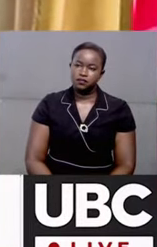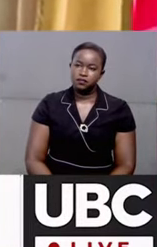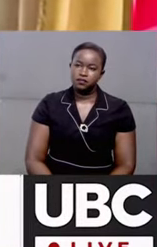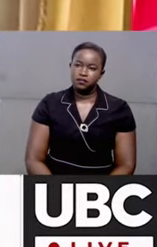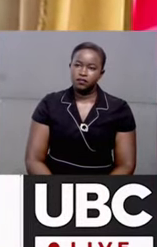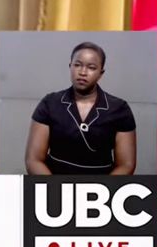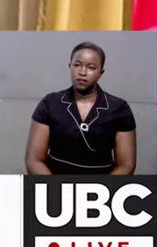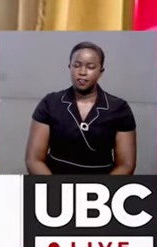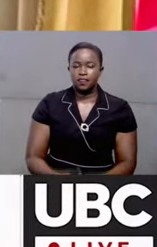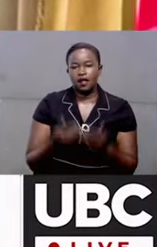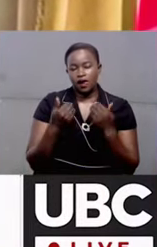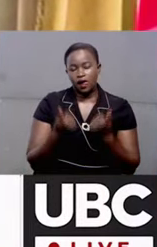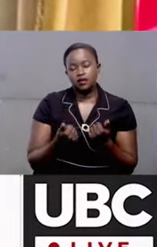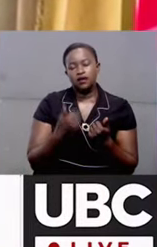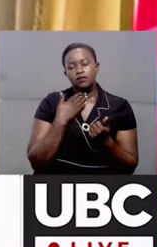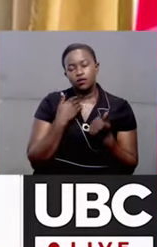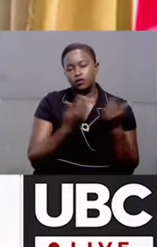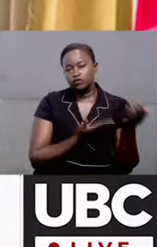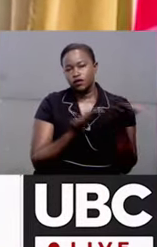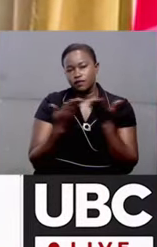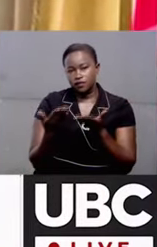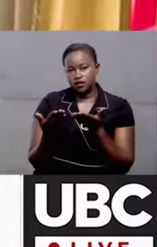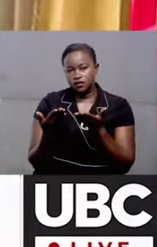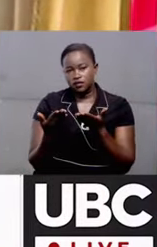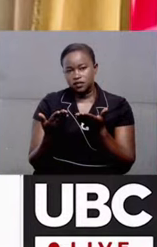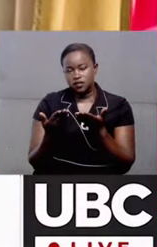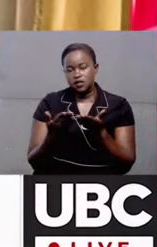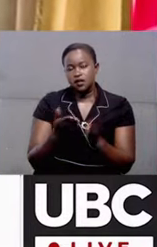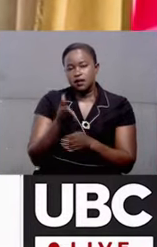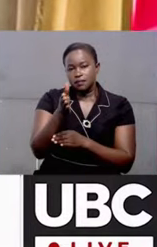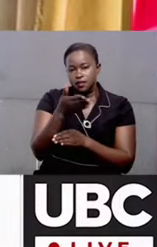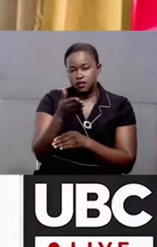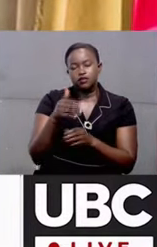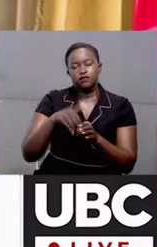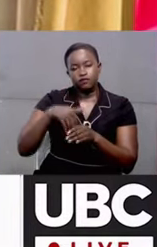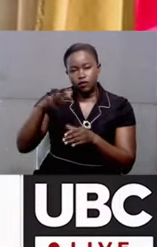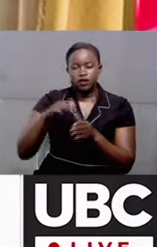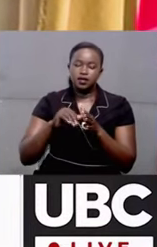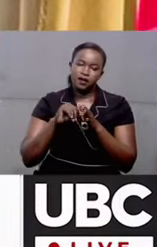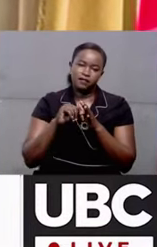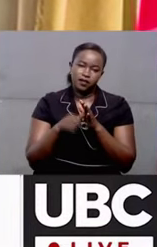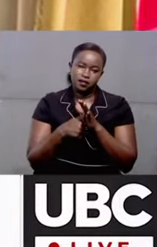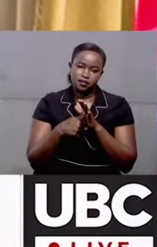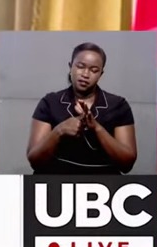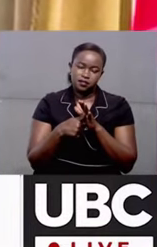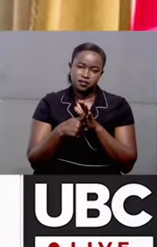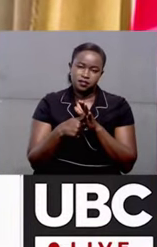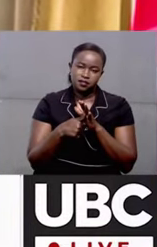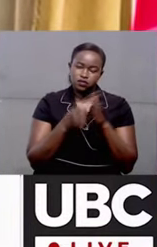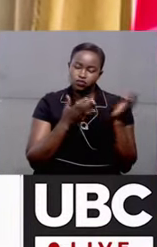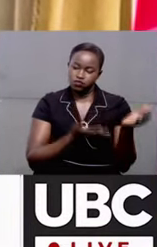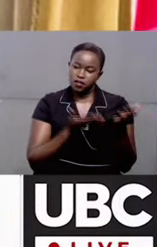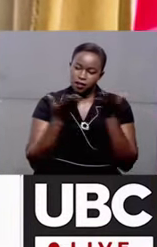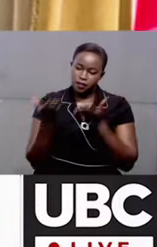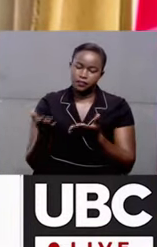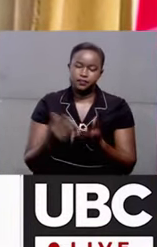I now invite the Minister of Foreign Affairs to lay